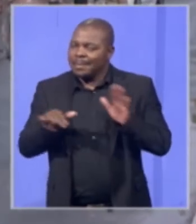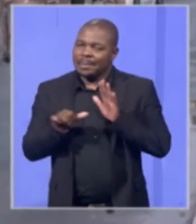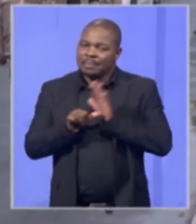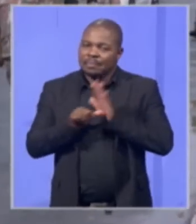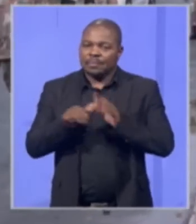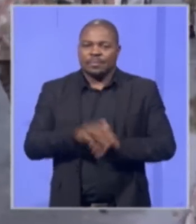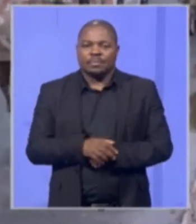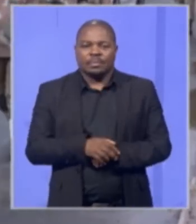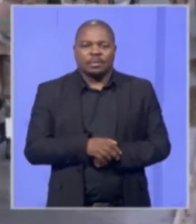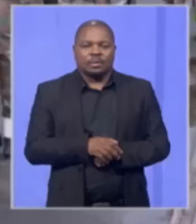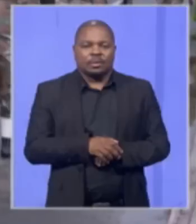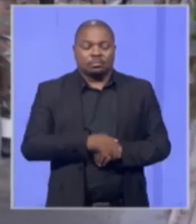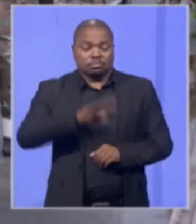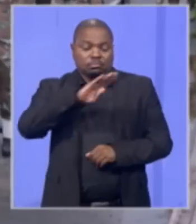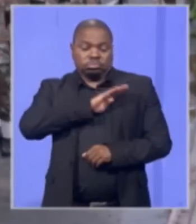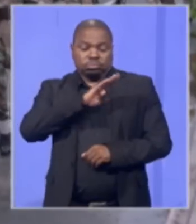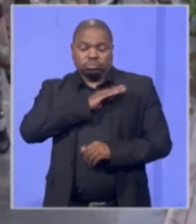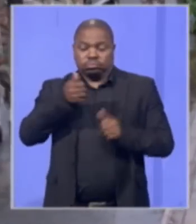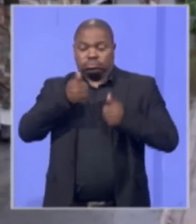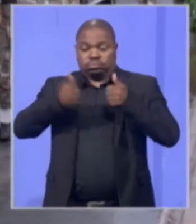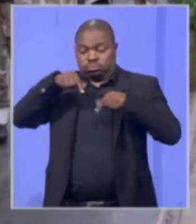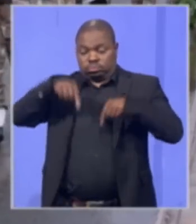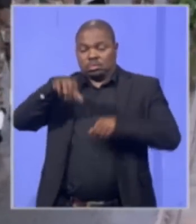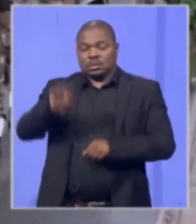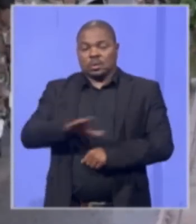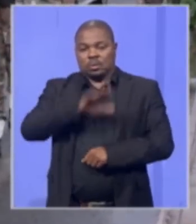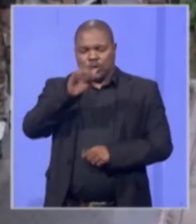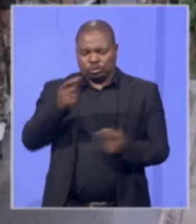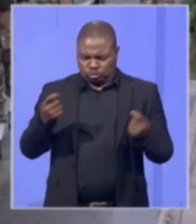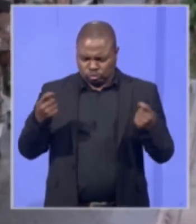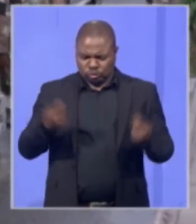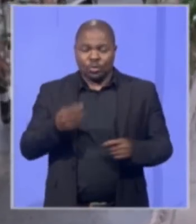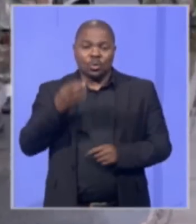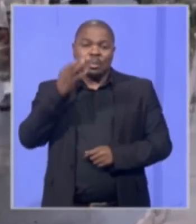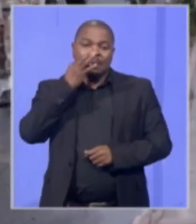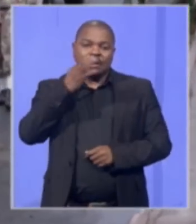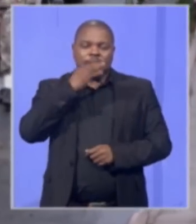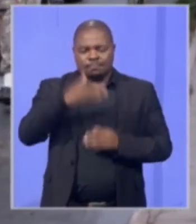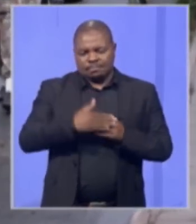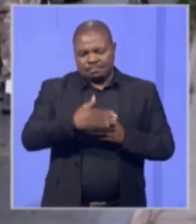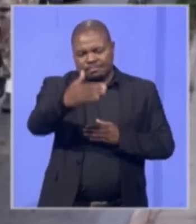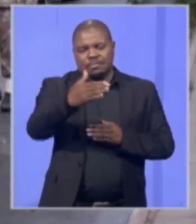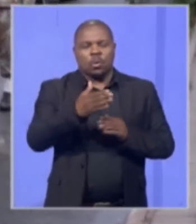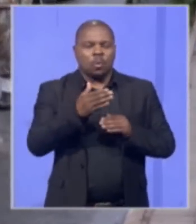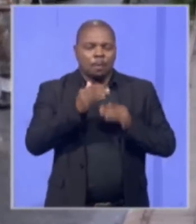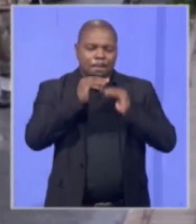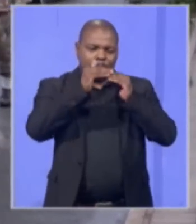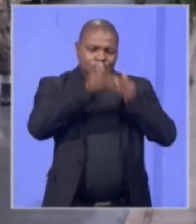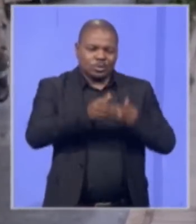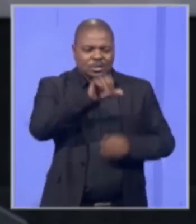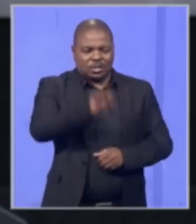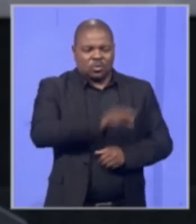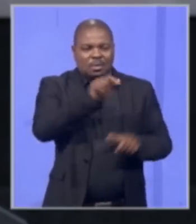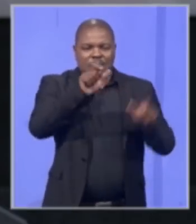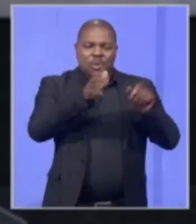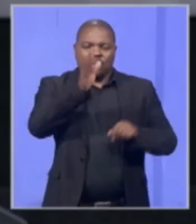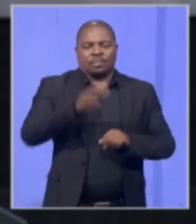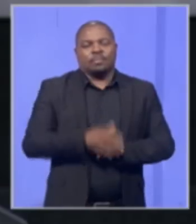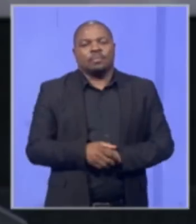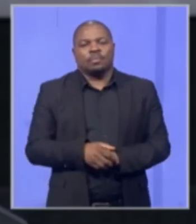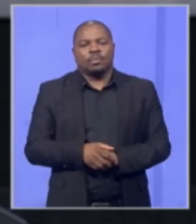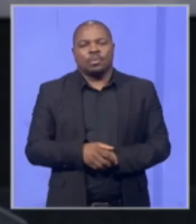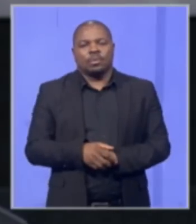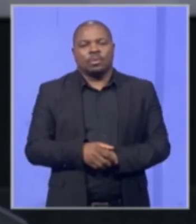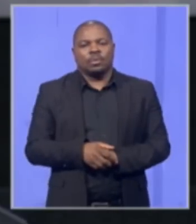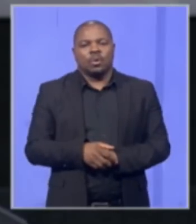jwalo boetapele ba sesole ka rona bo lomahantse meno hore bo tla tswela pele ho sireletsa baahi ba naha ena. We will strive to